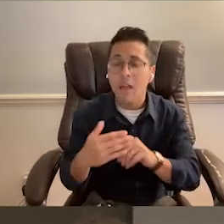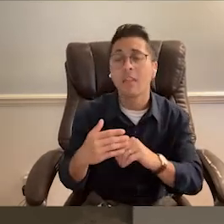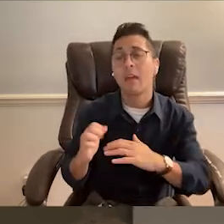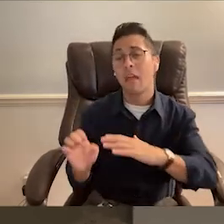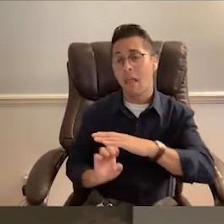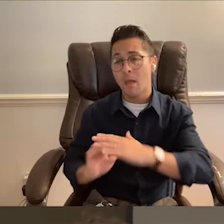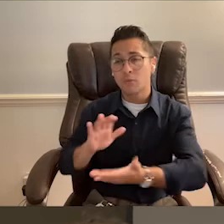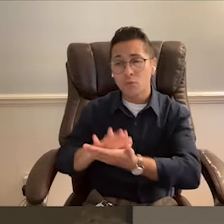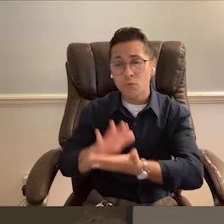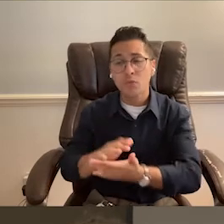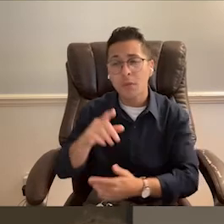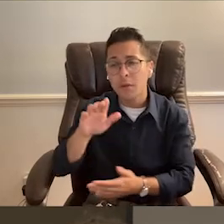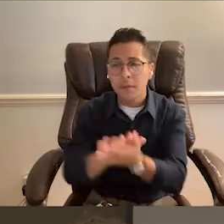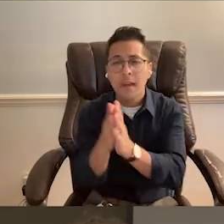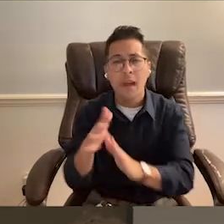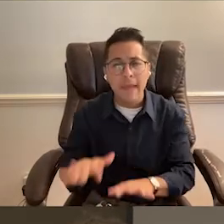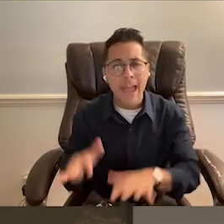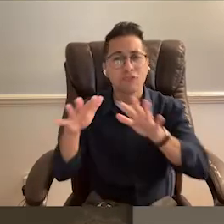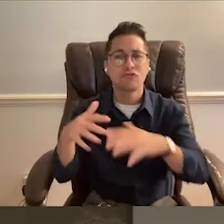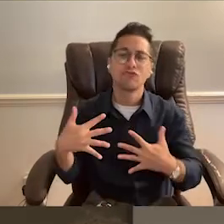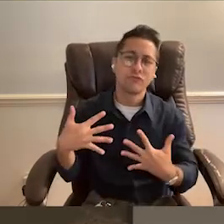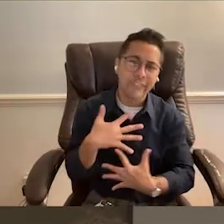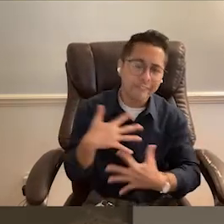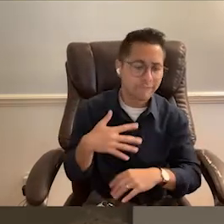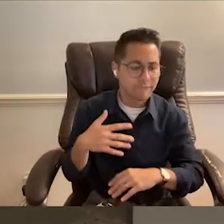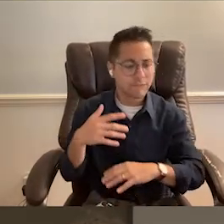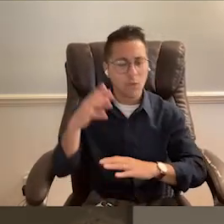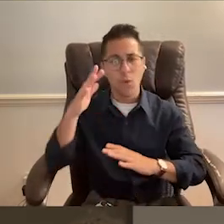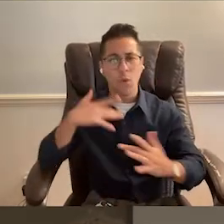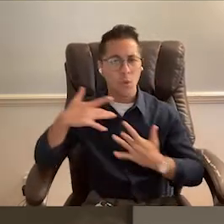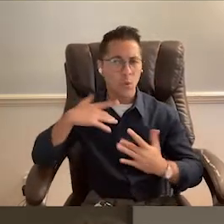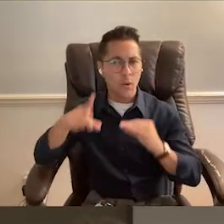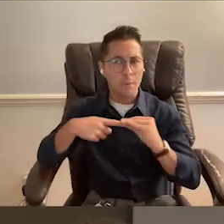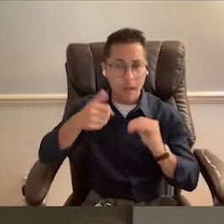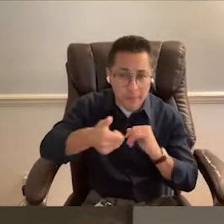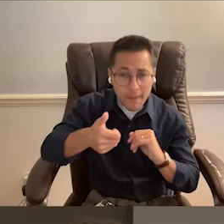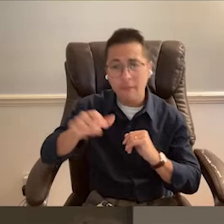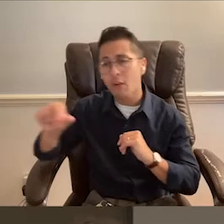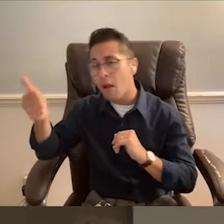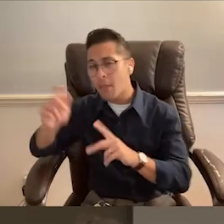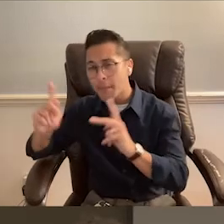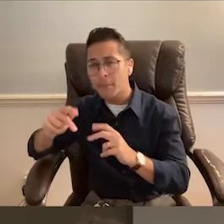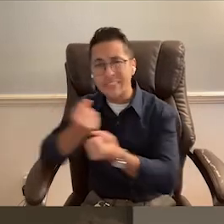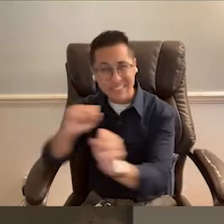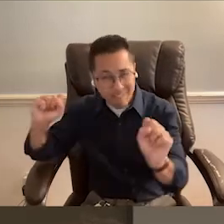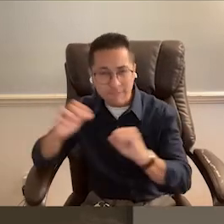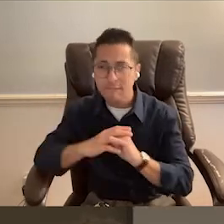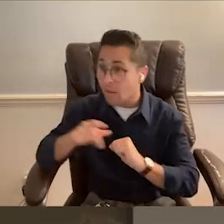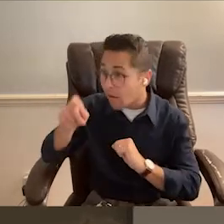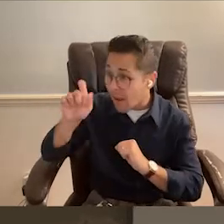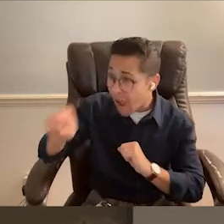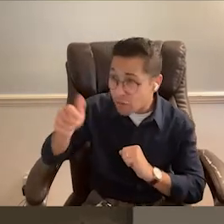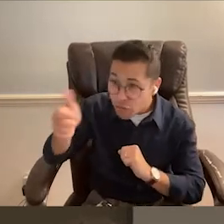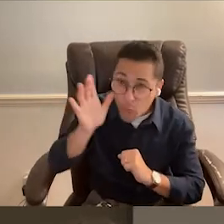questions about death, okay? So elementary school children become anxious and fearful, worry about their